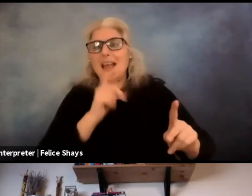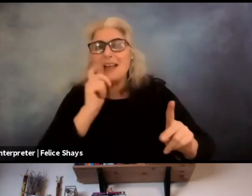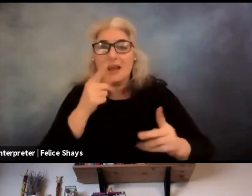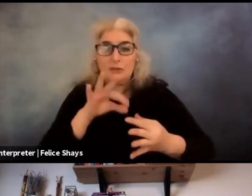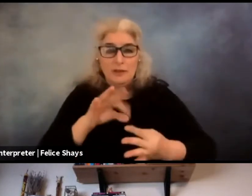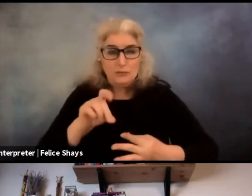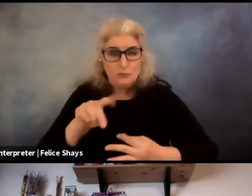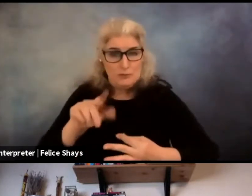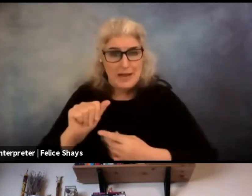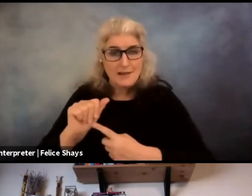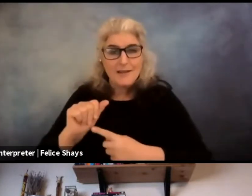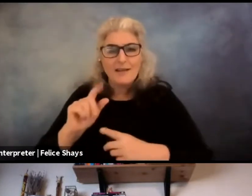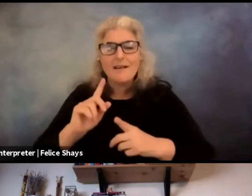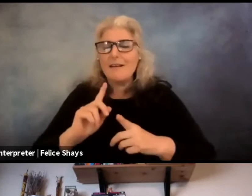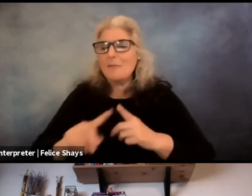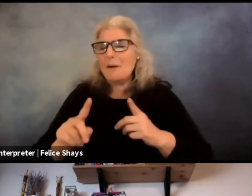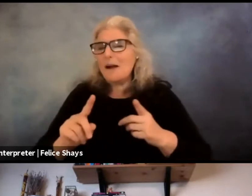get to be near, or